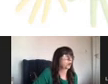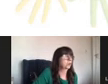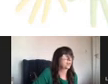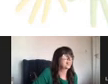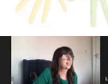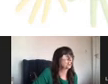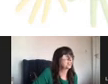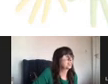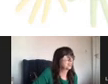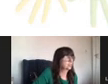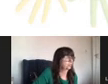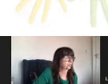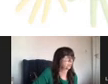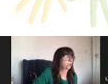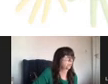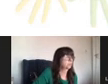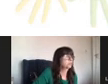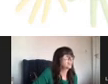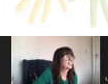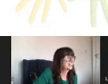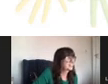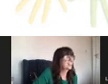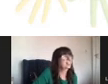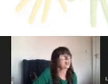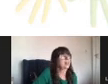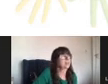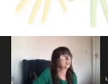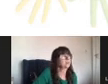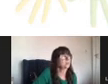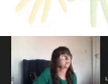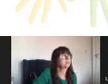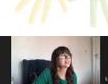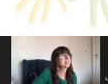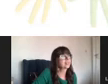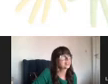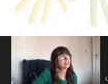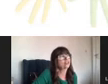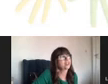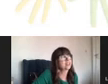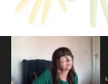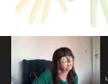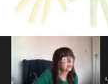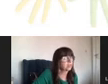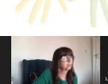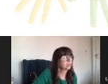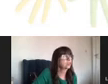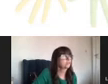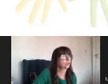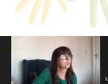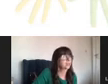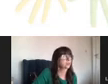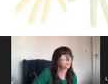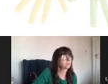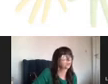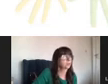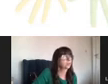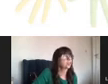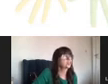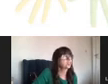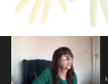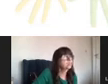issue being the problem, it's actually societal's problem. So it's society that has the problem. Society has created barriers for